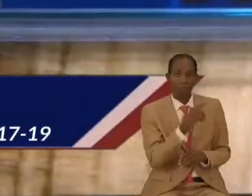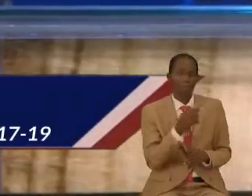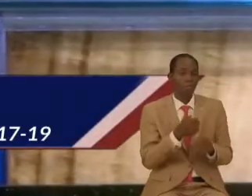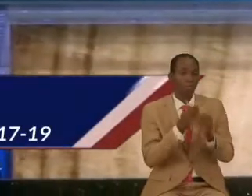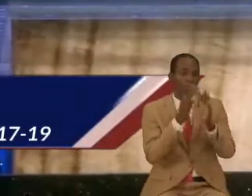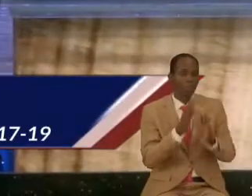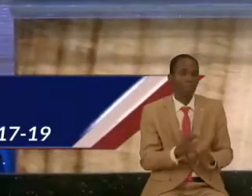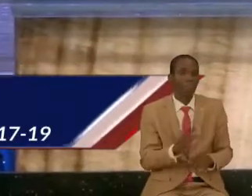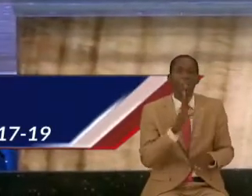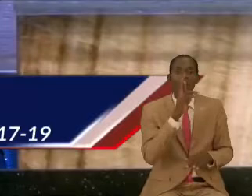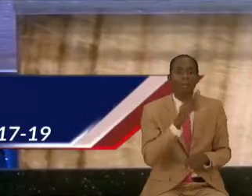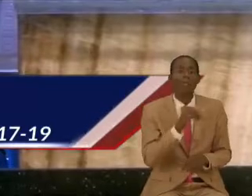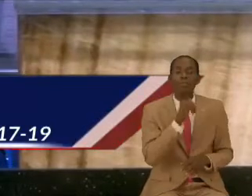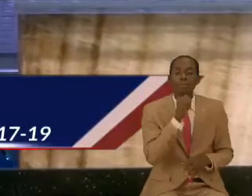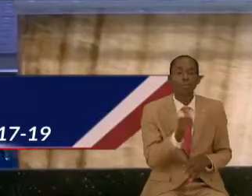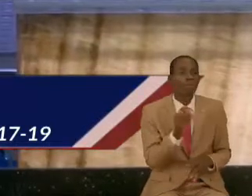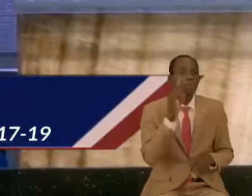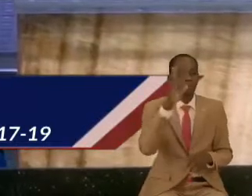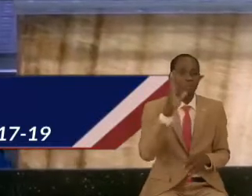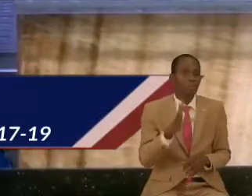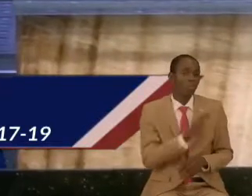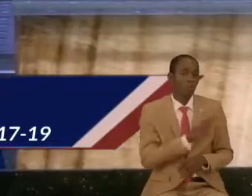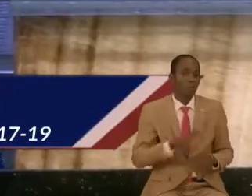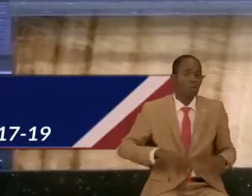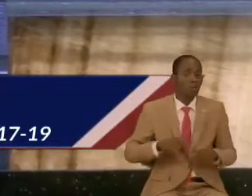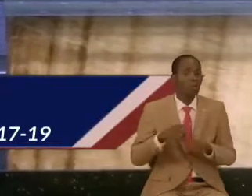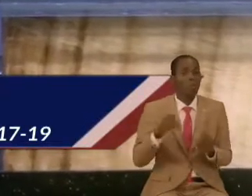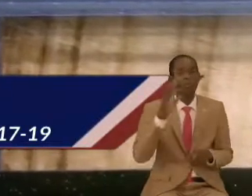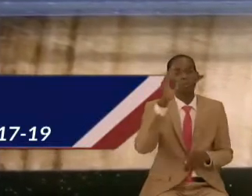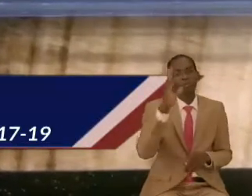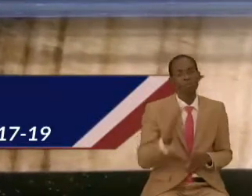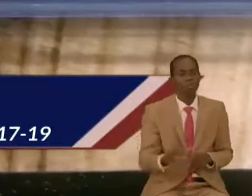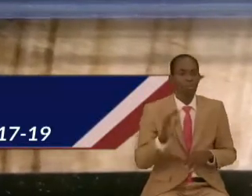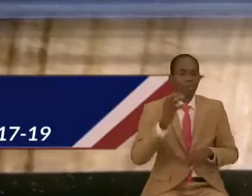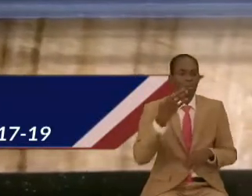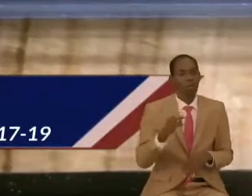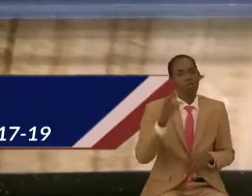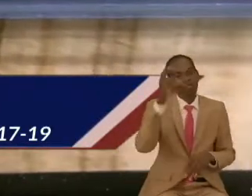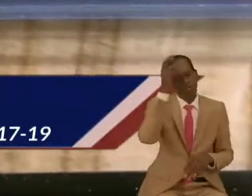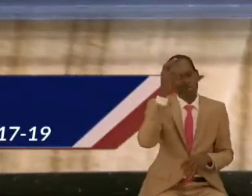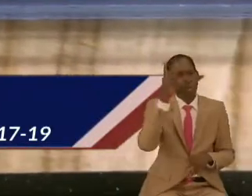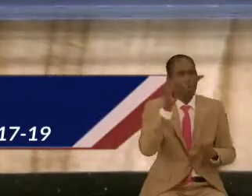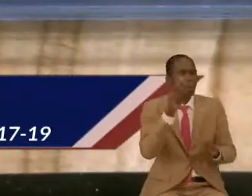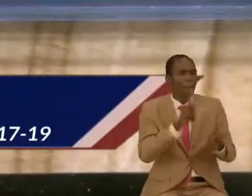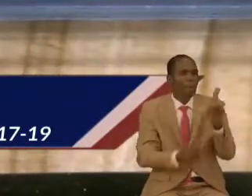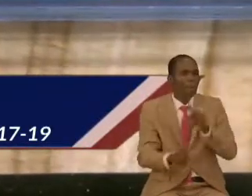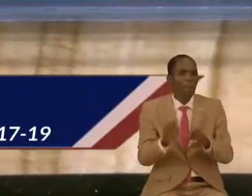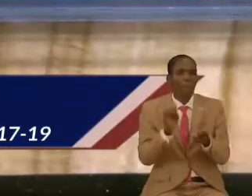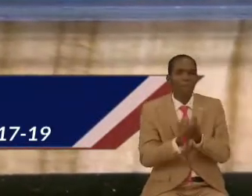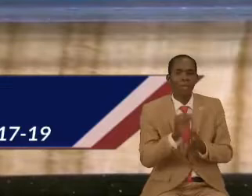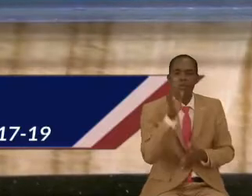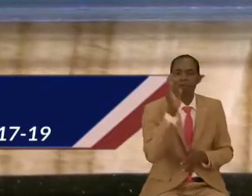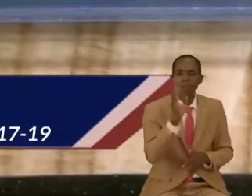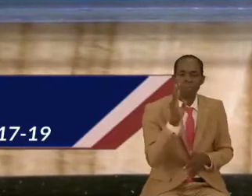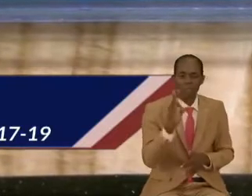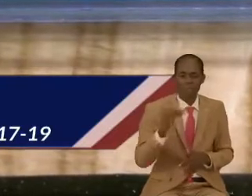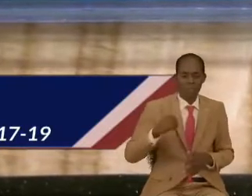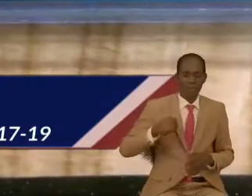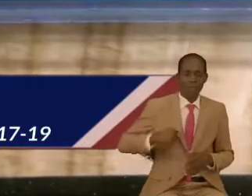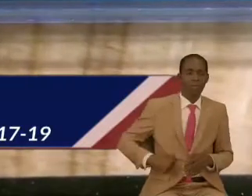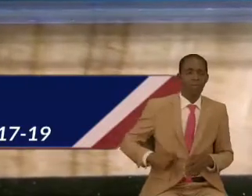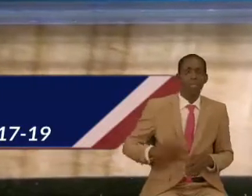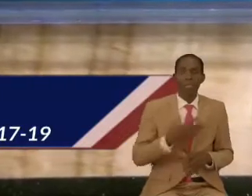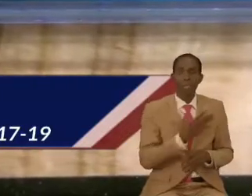not ministers of Christ, they are ministers of Satan. The people who preach circumcision and they